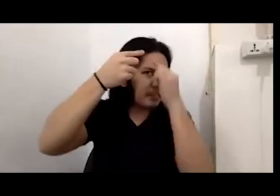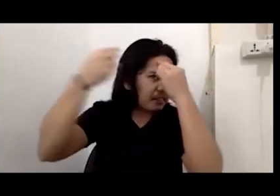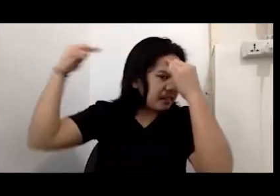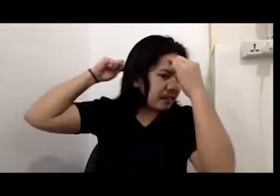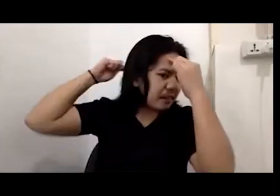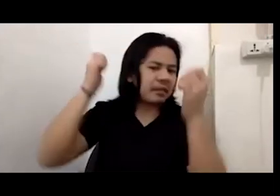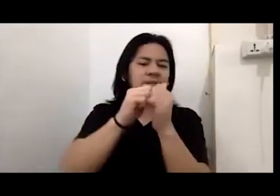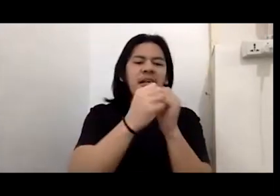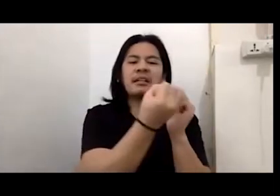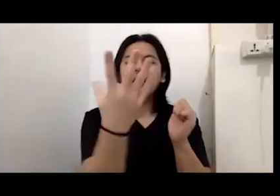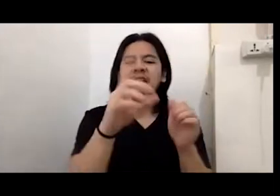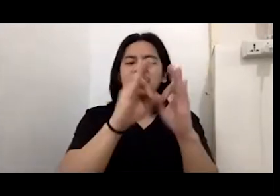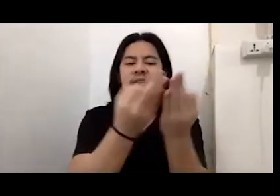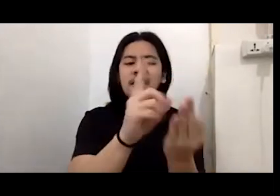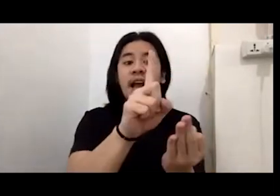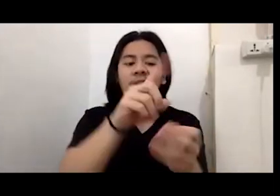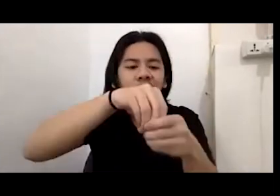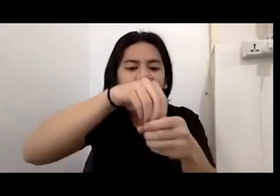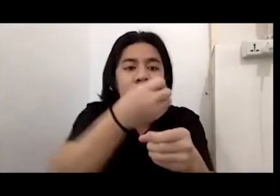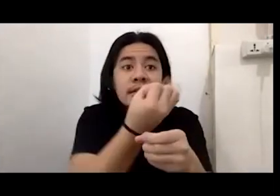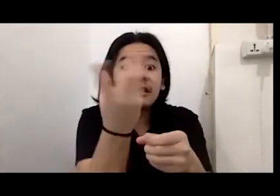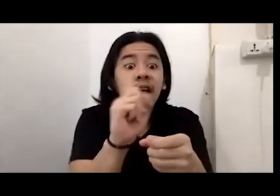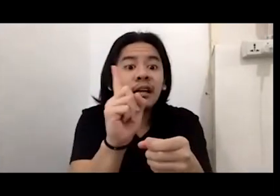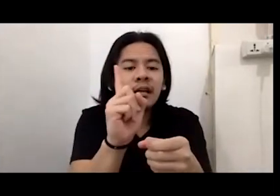way A, way B.